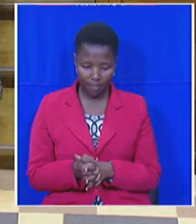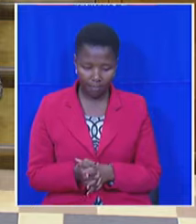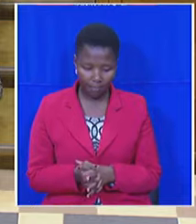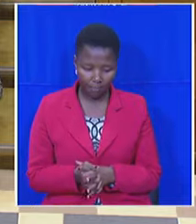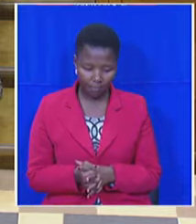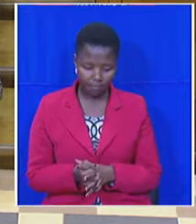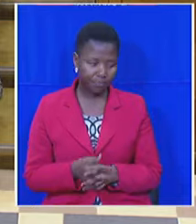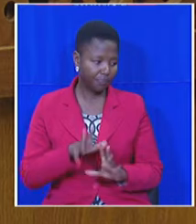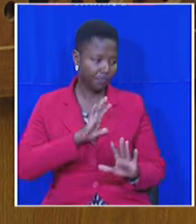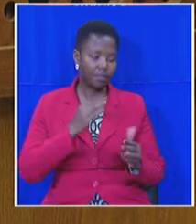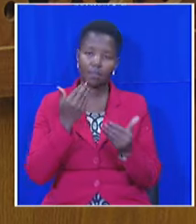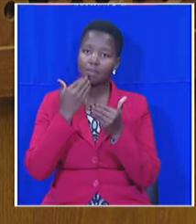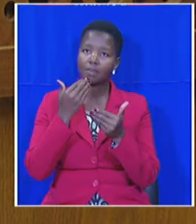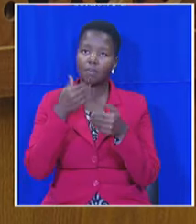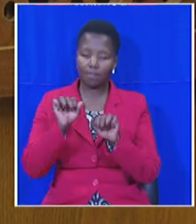Thank you, Honorable Chair.